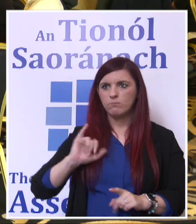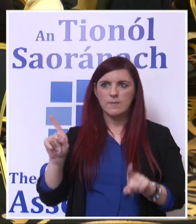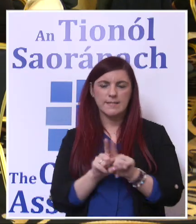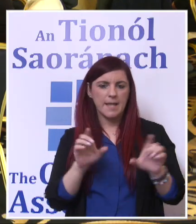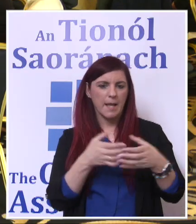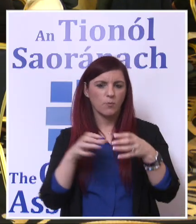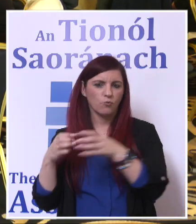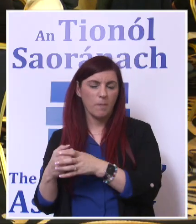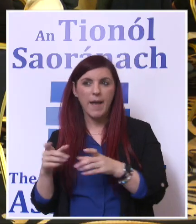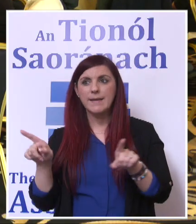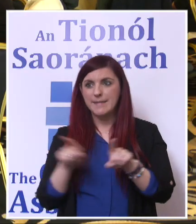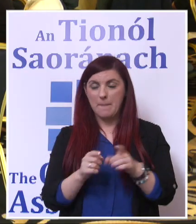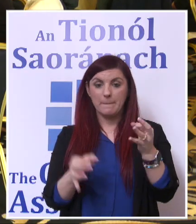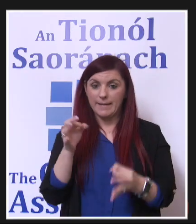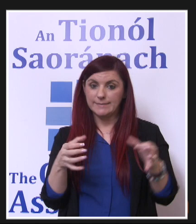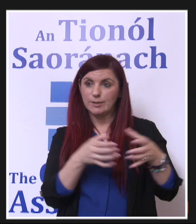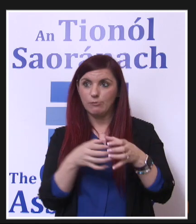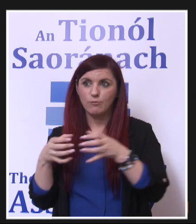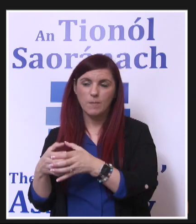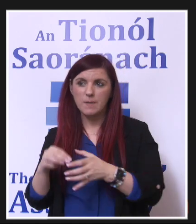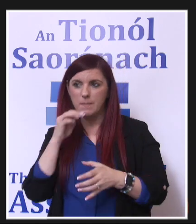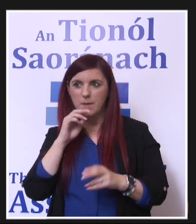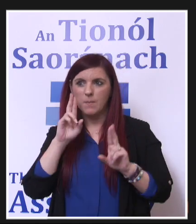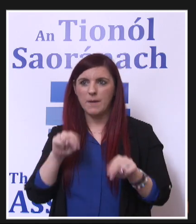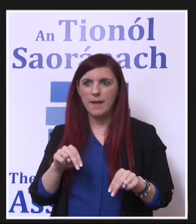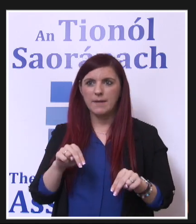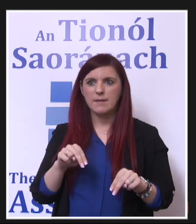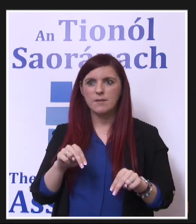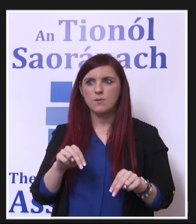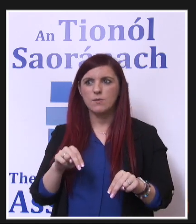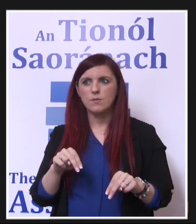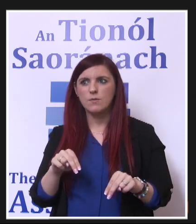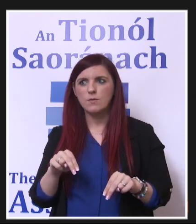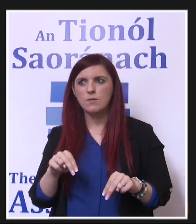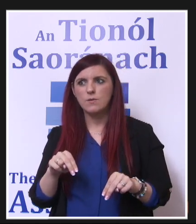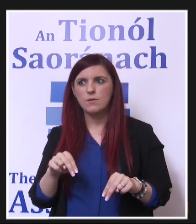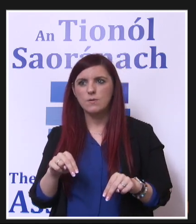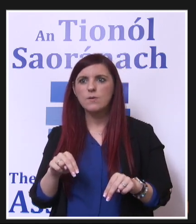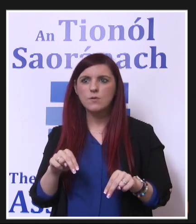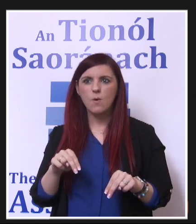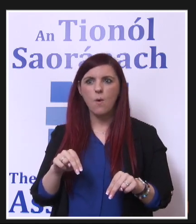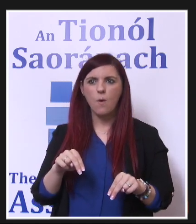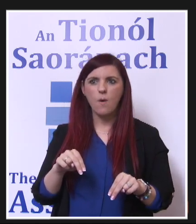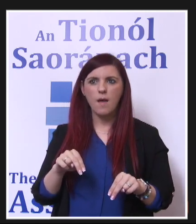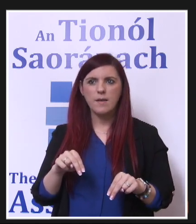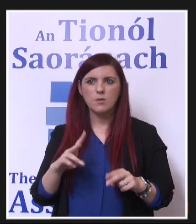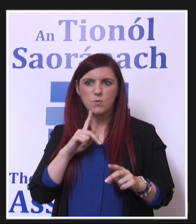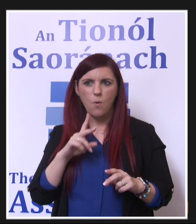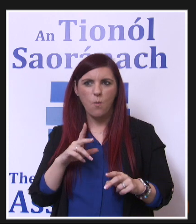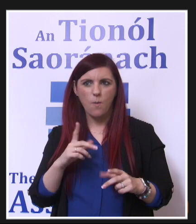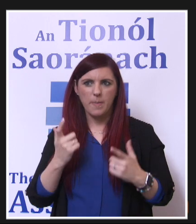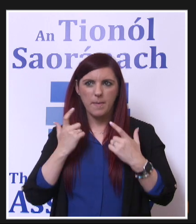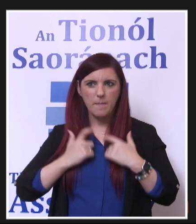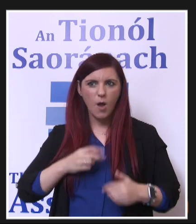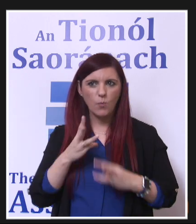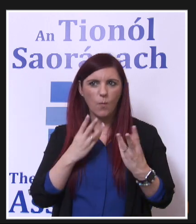political group, I must say. So if it's a mayor from the opposition, it's obviously harder to work with them